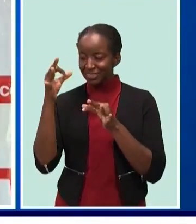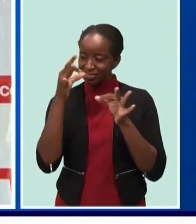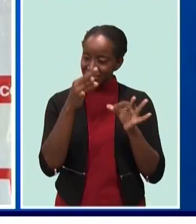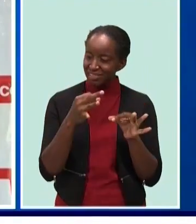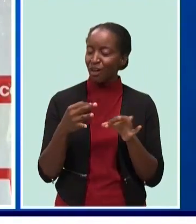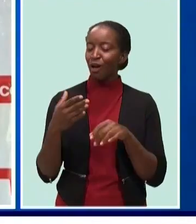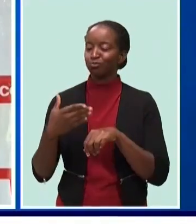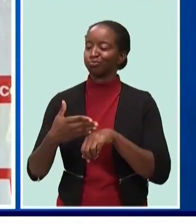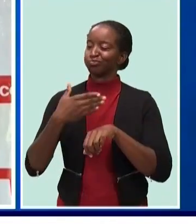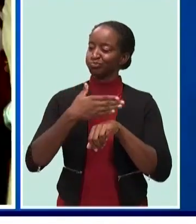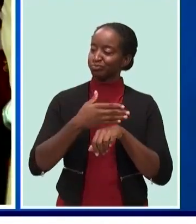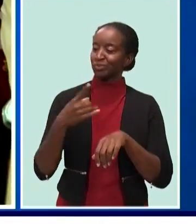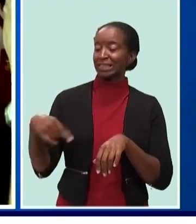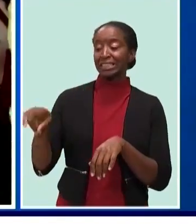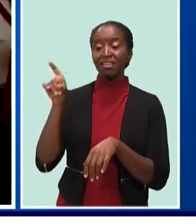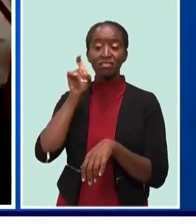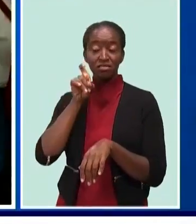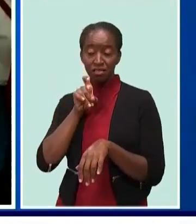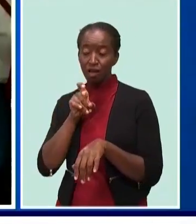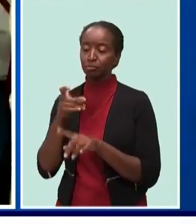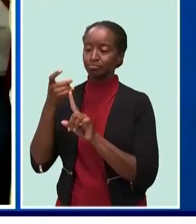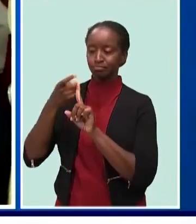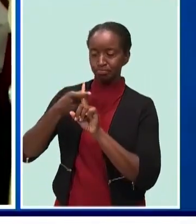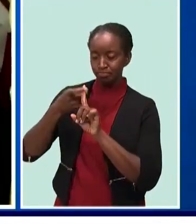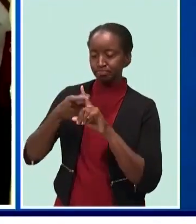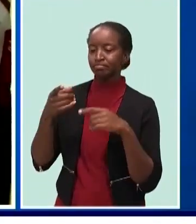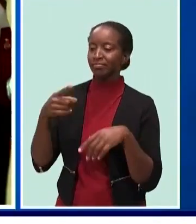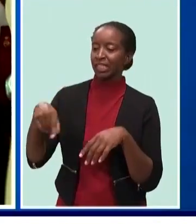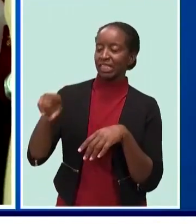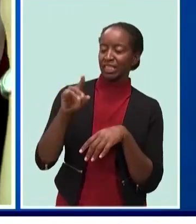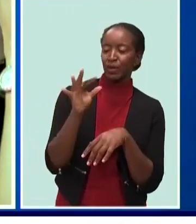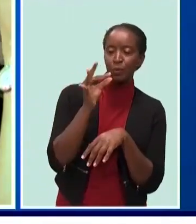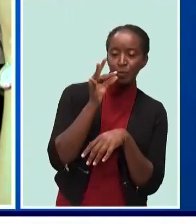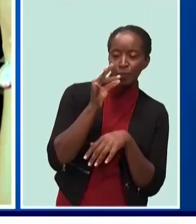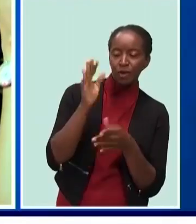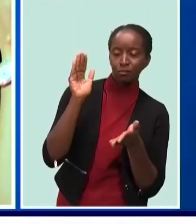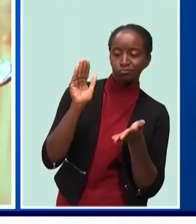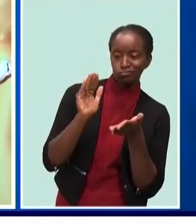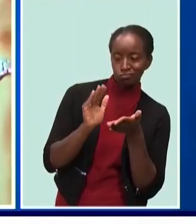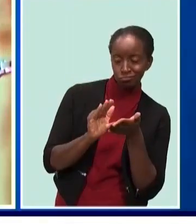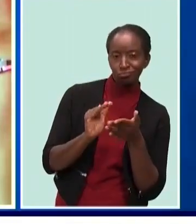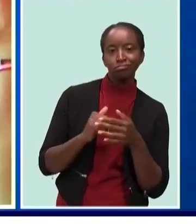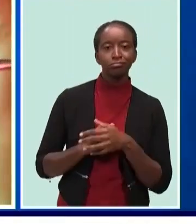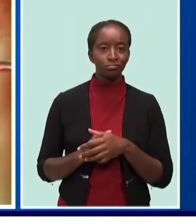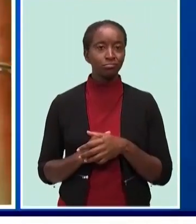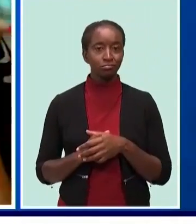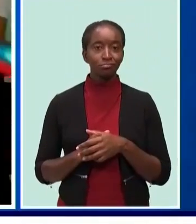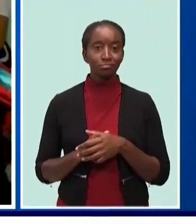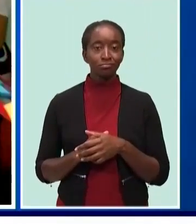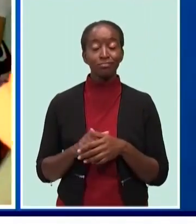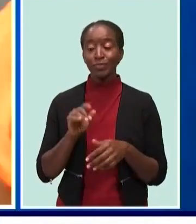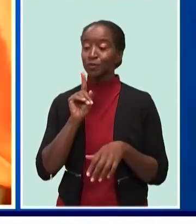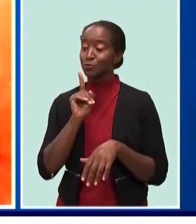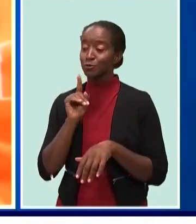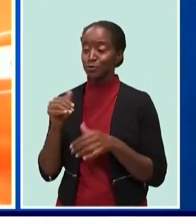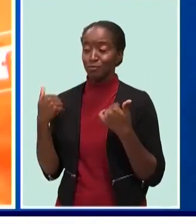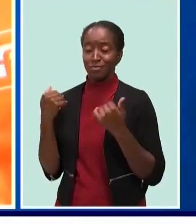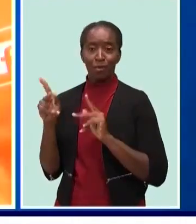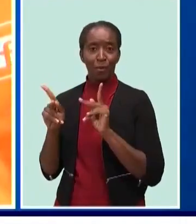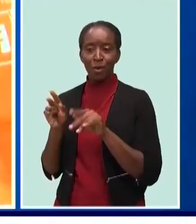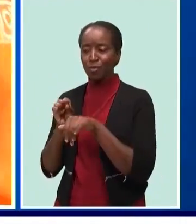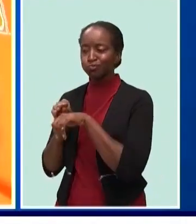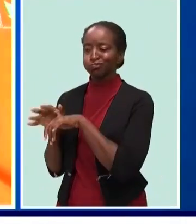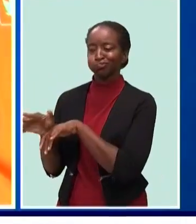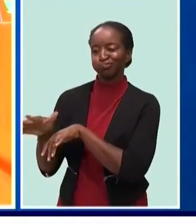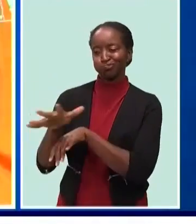increase in condom use, decrease in substance use. So we're able to measure impact every year. And students have been listening